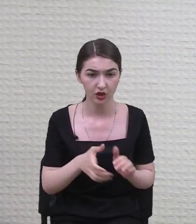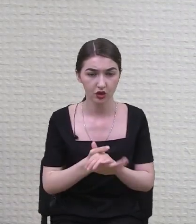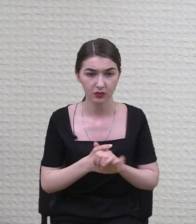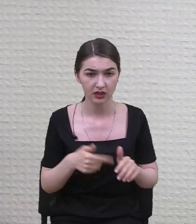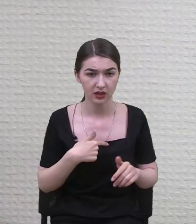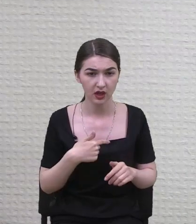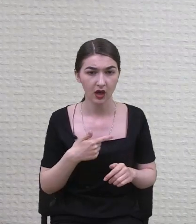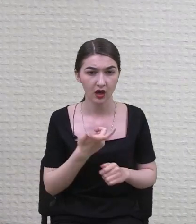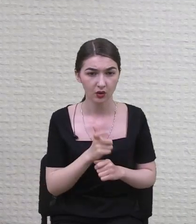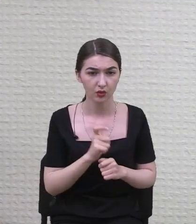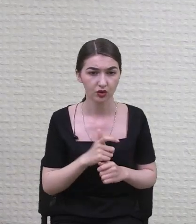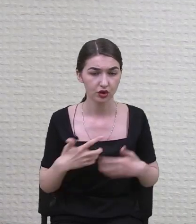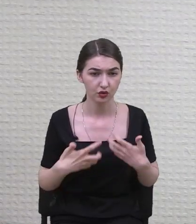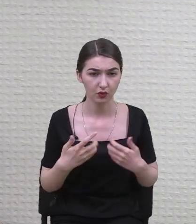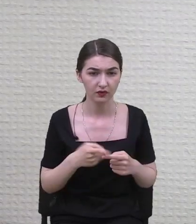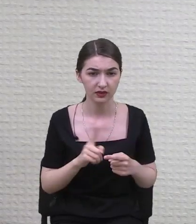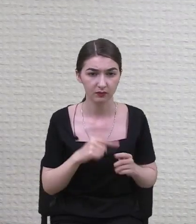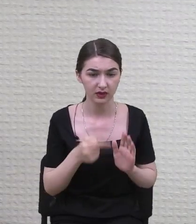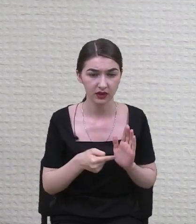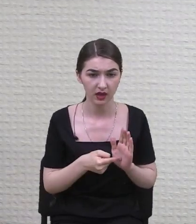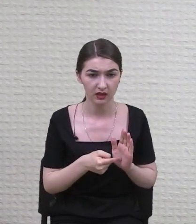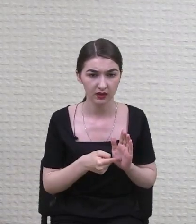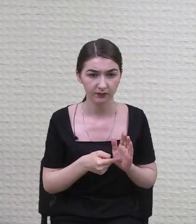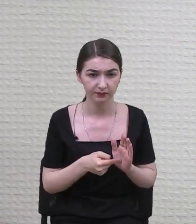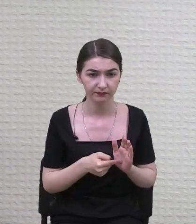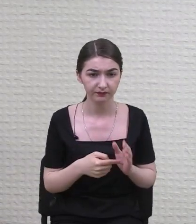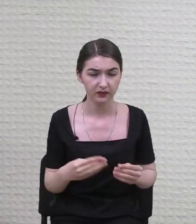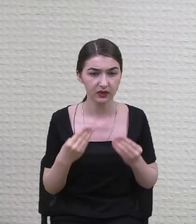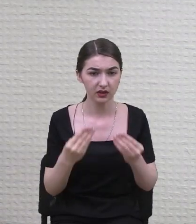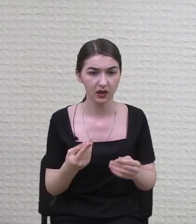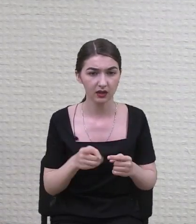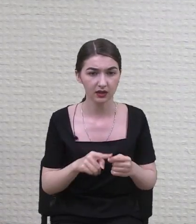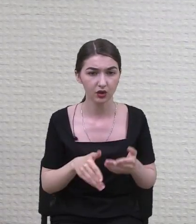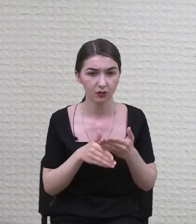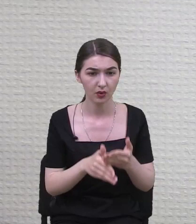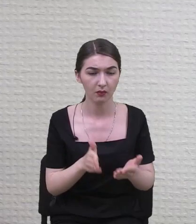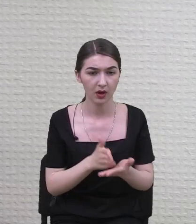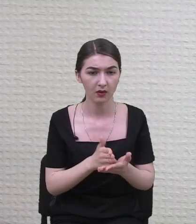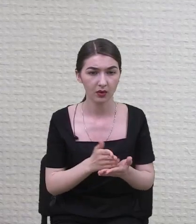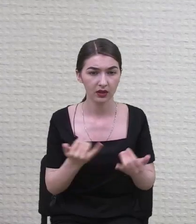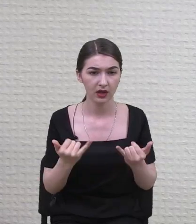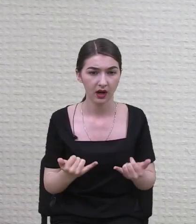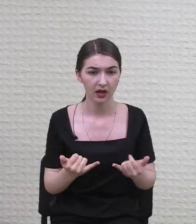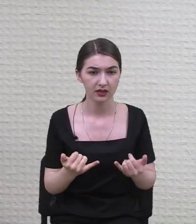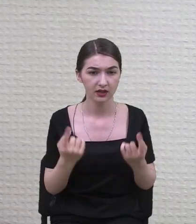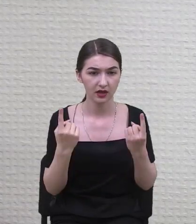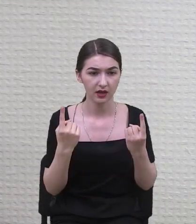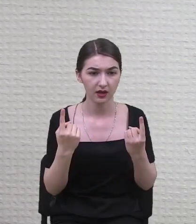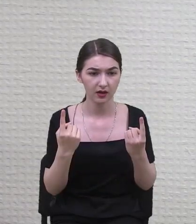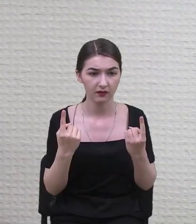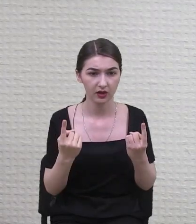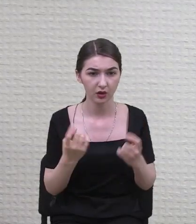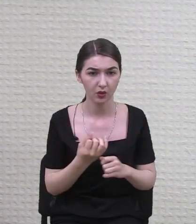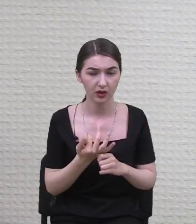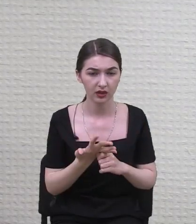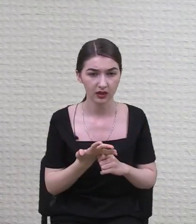we all understand how overloaded these services are and how Ukrainian